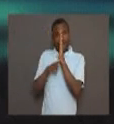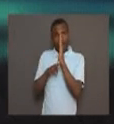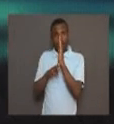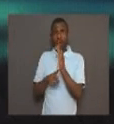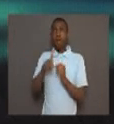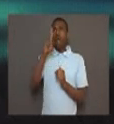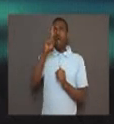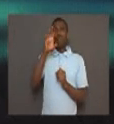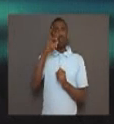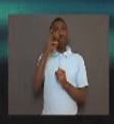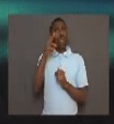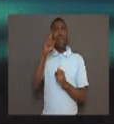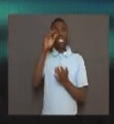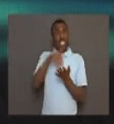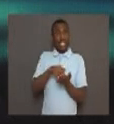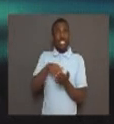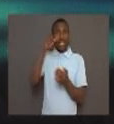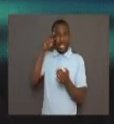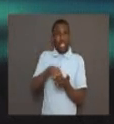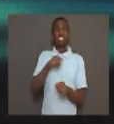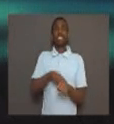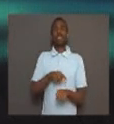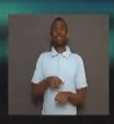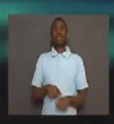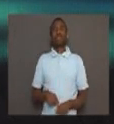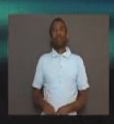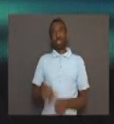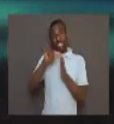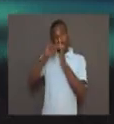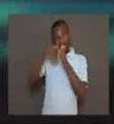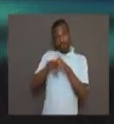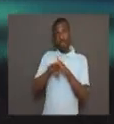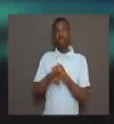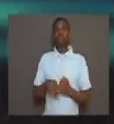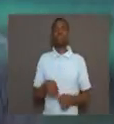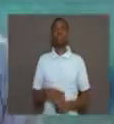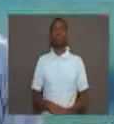hundreds of thousands of times within a second.